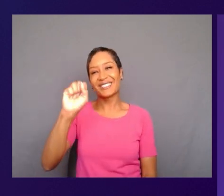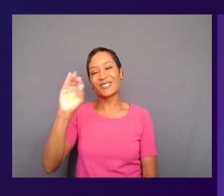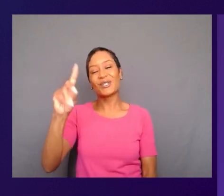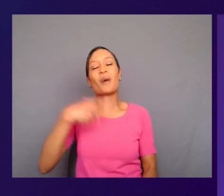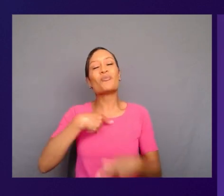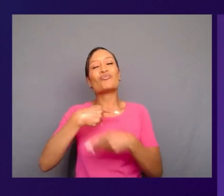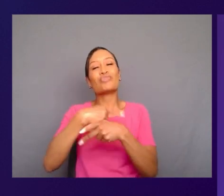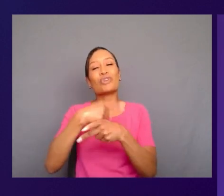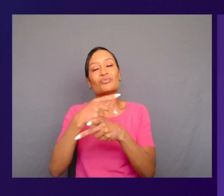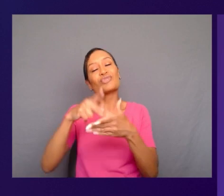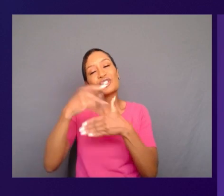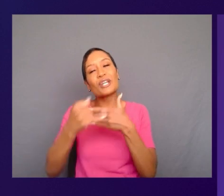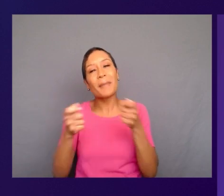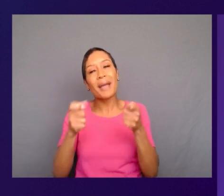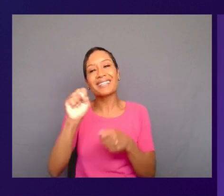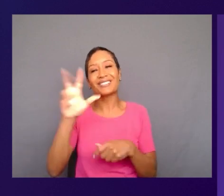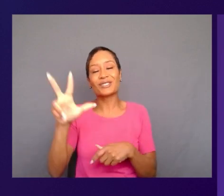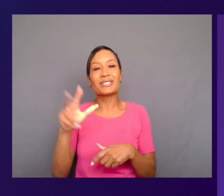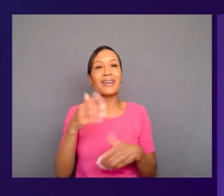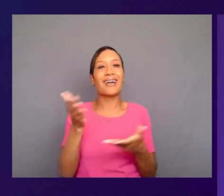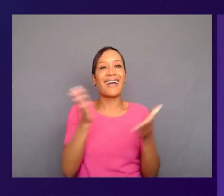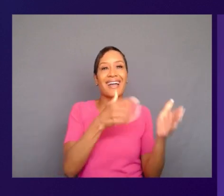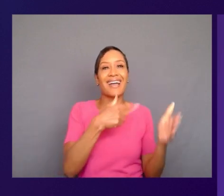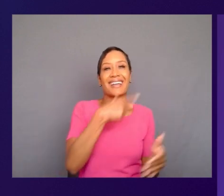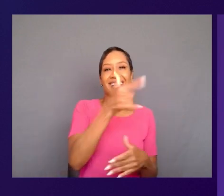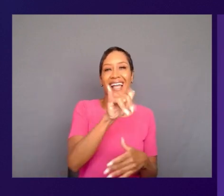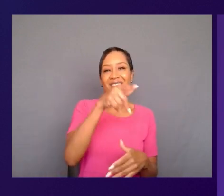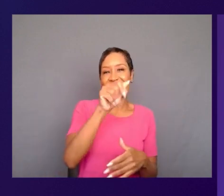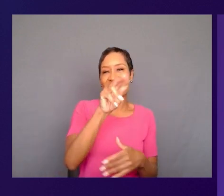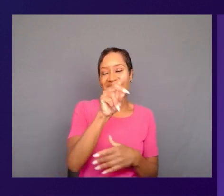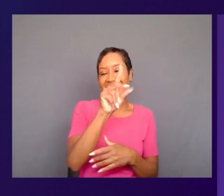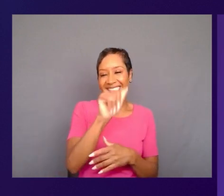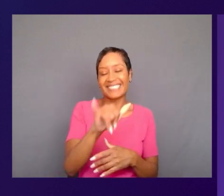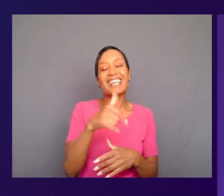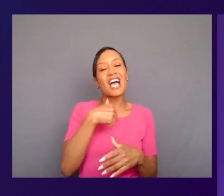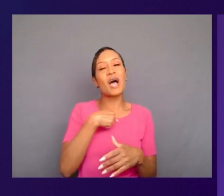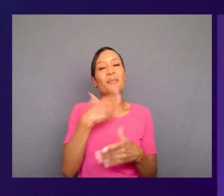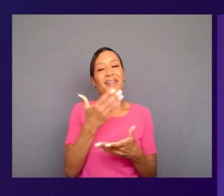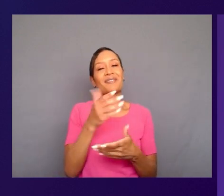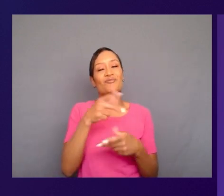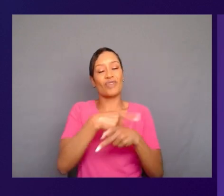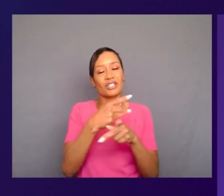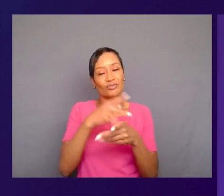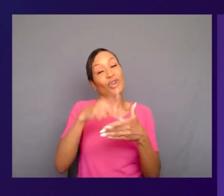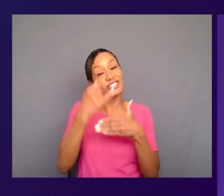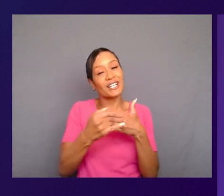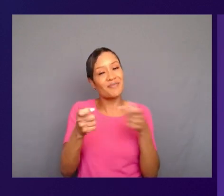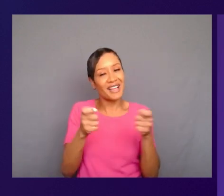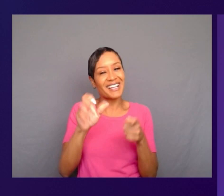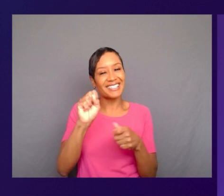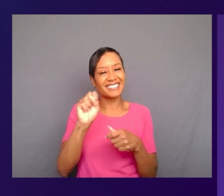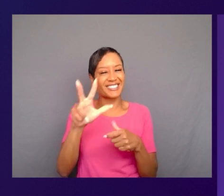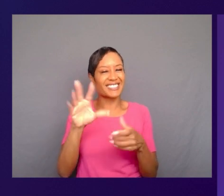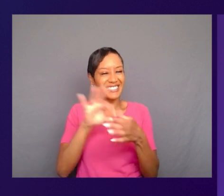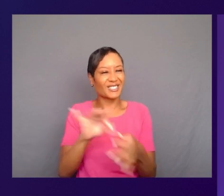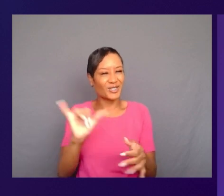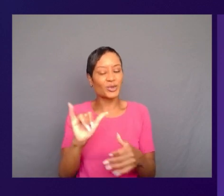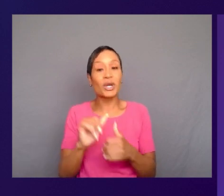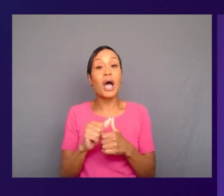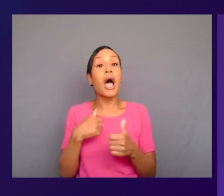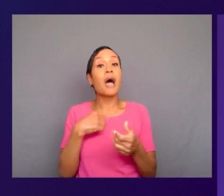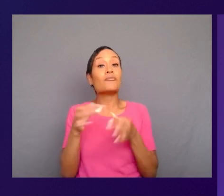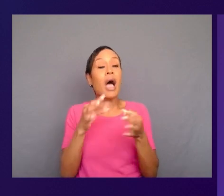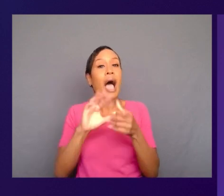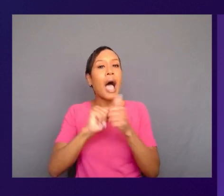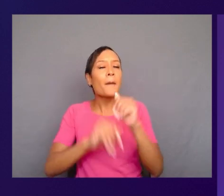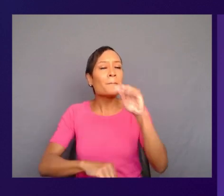S3. Hi, I'm Guy Pandey. I'm a product manager at Amazon S3 as well. Today, we want to talk to you about how you can maximize the value of your cold